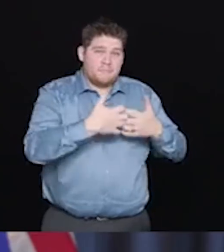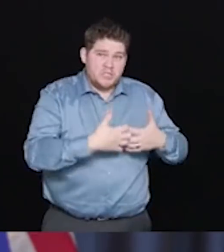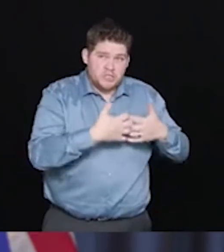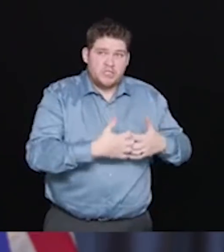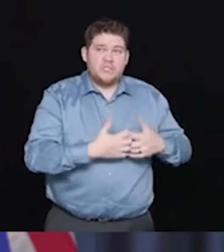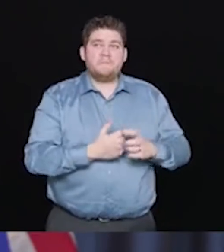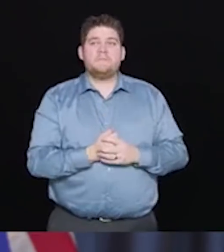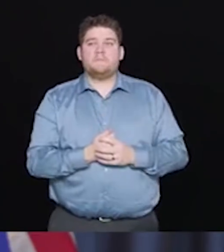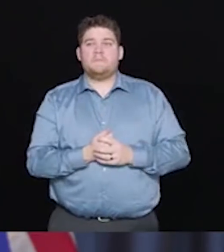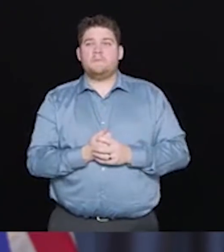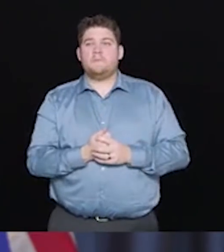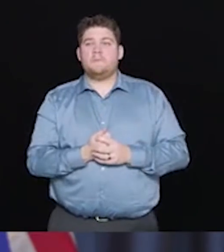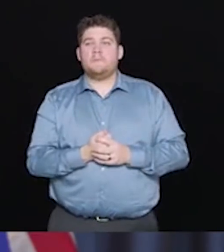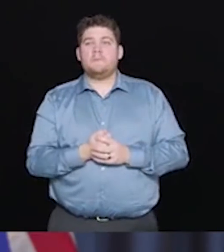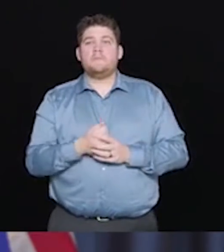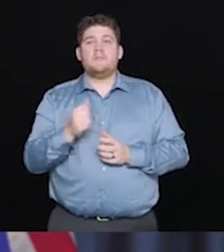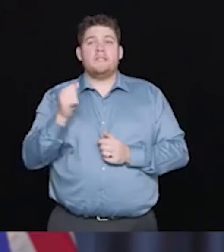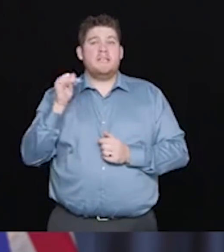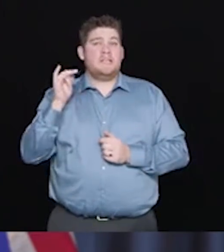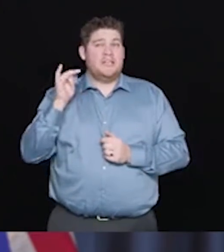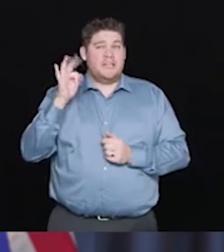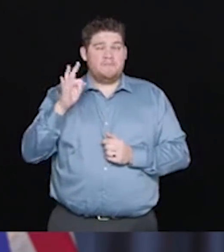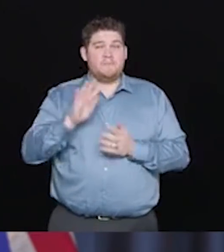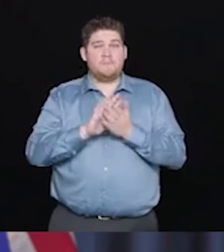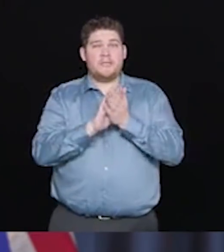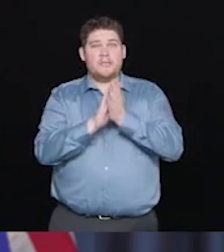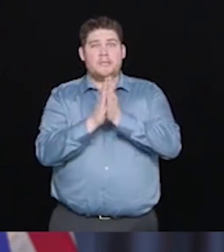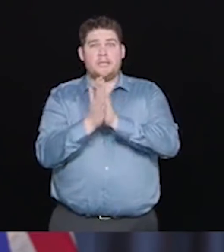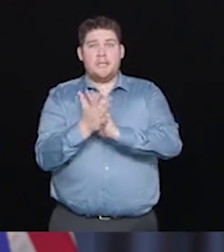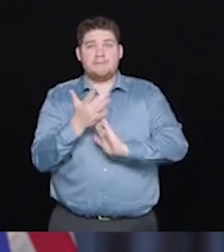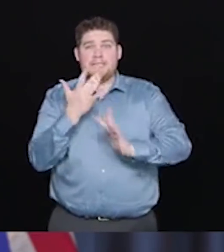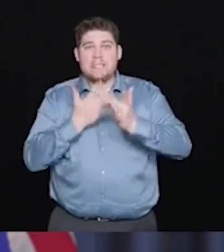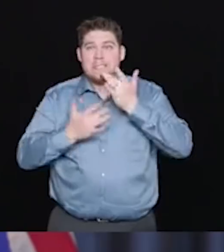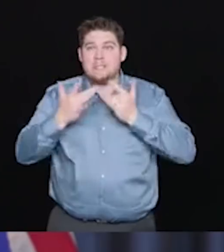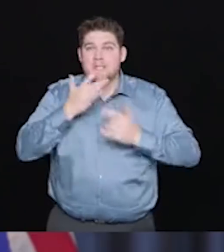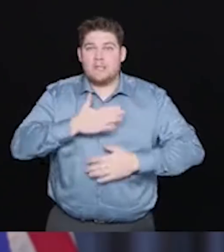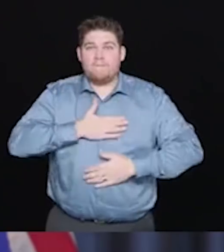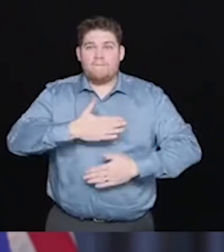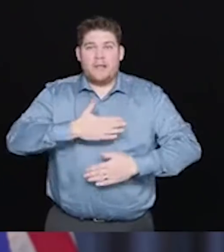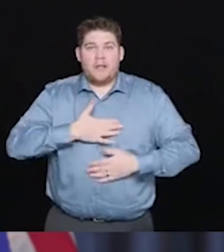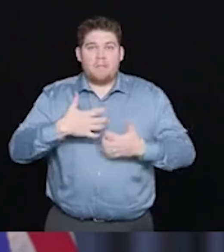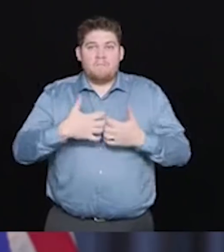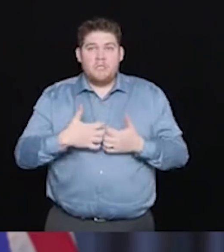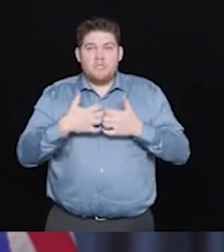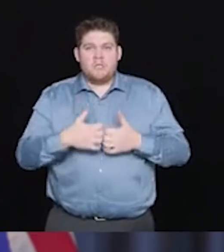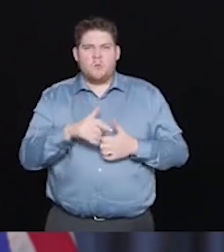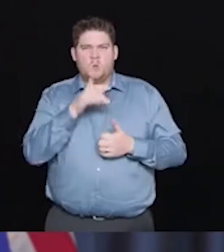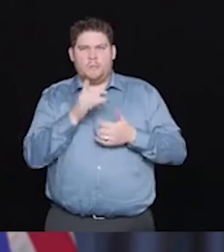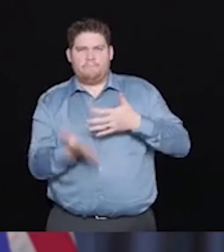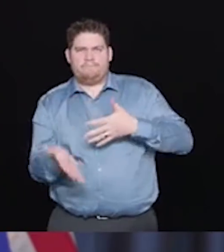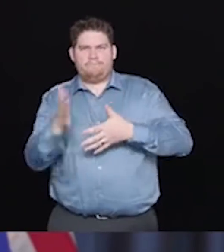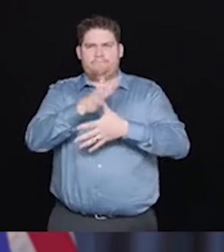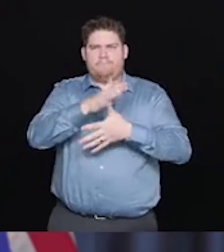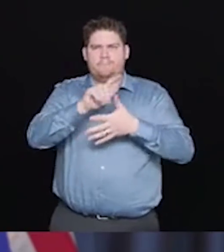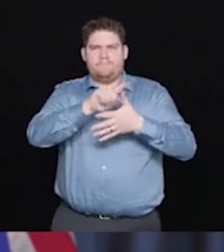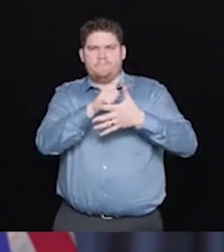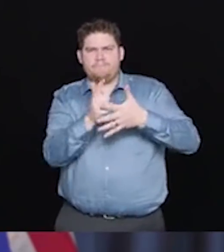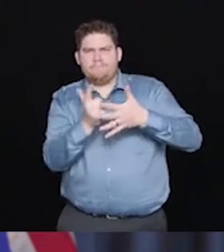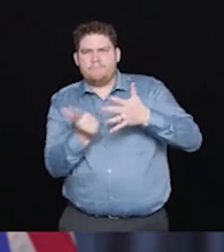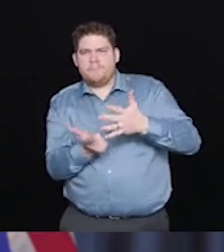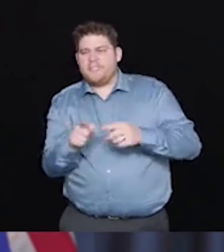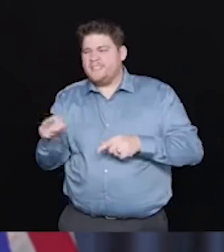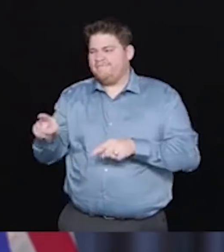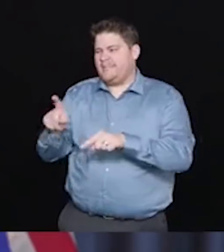detailed framework, and I thank all of my clinical care, my nursing colleagues who were involved in developing this